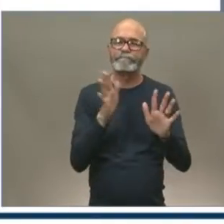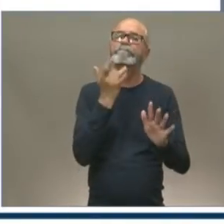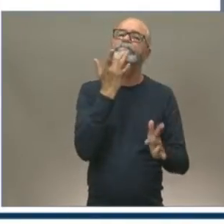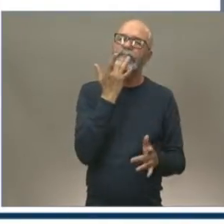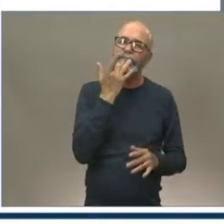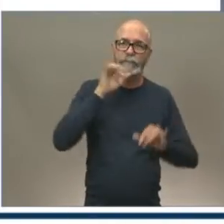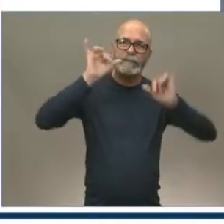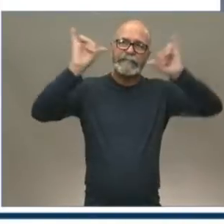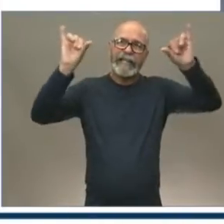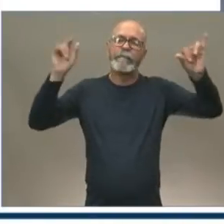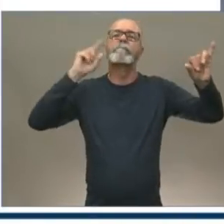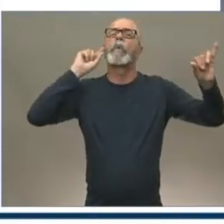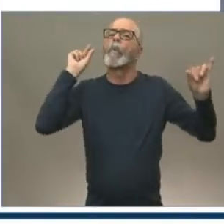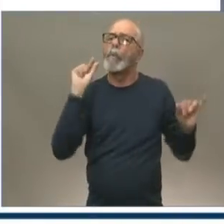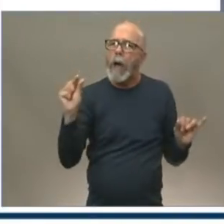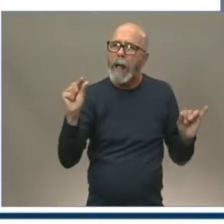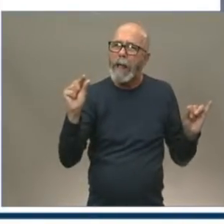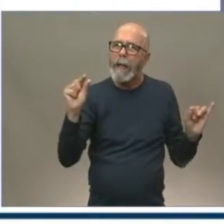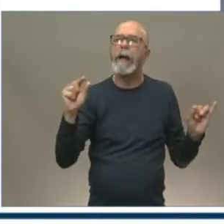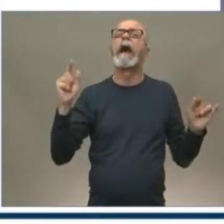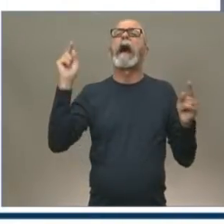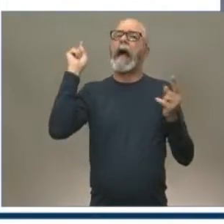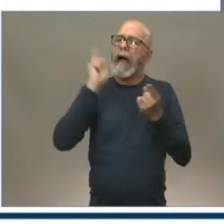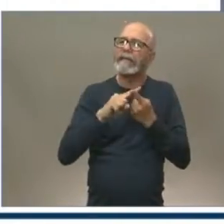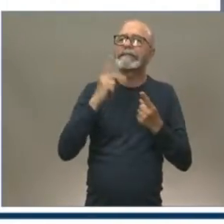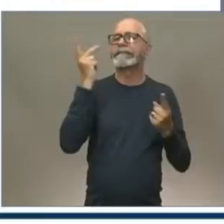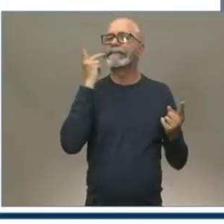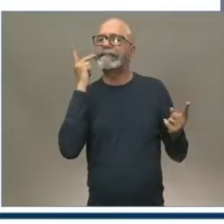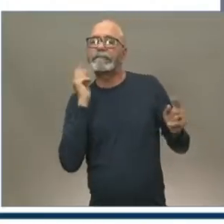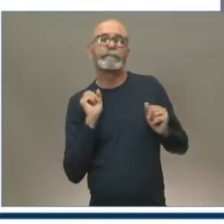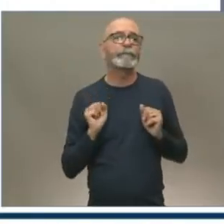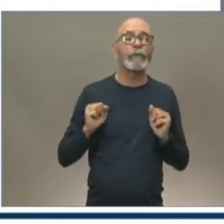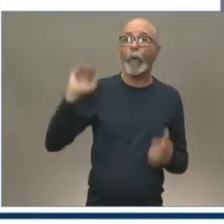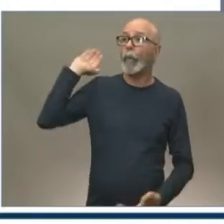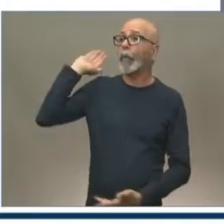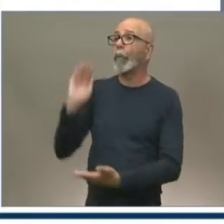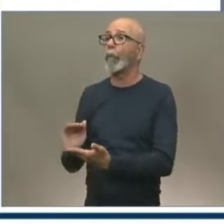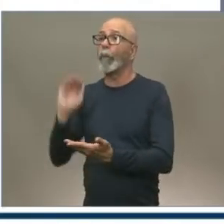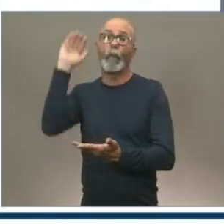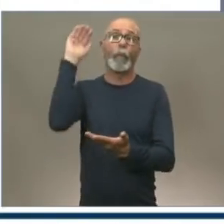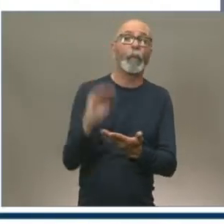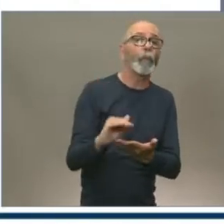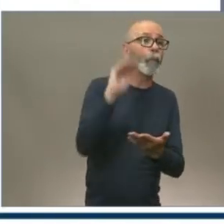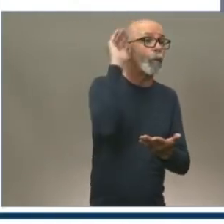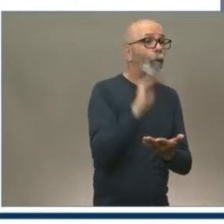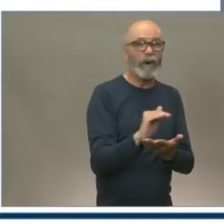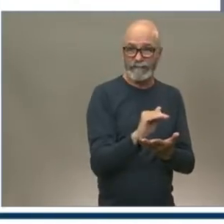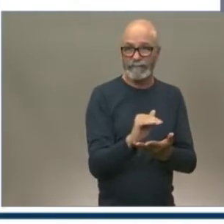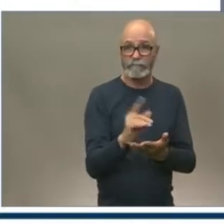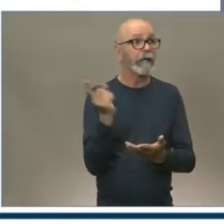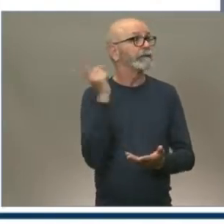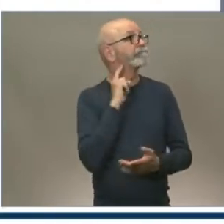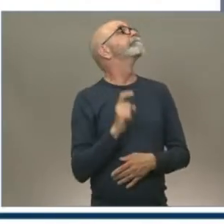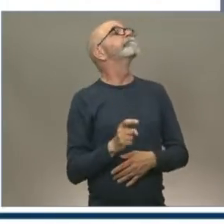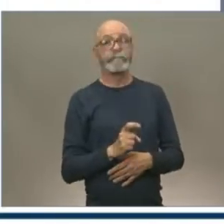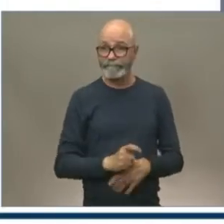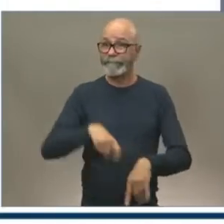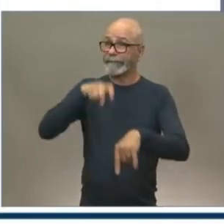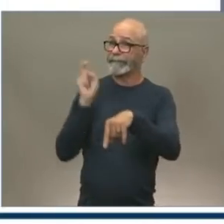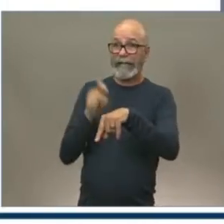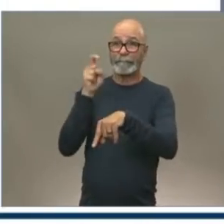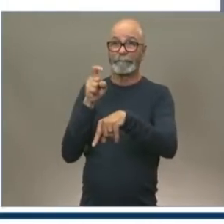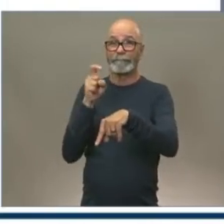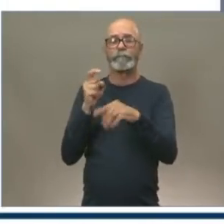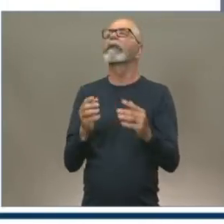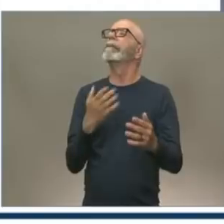continue to make sure that we're looking out for public safety. And when it's time to get vaccinated, to ensure that you book your appointment